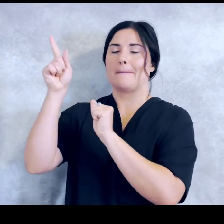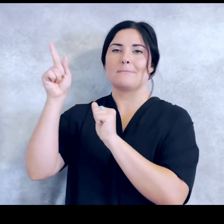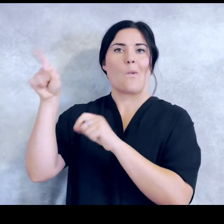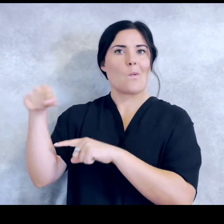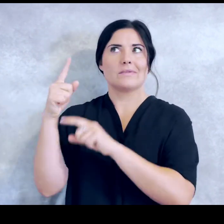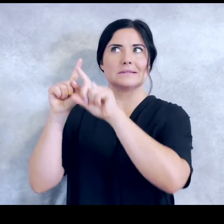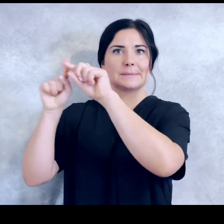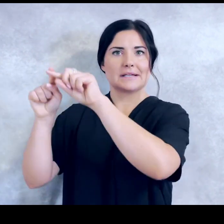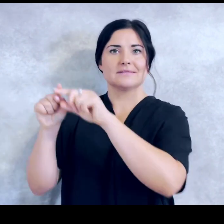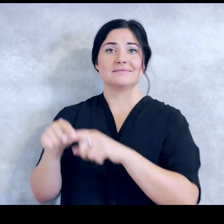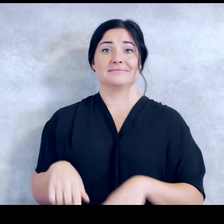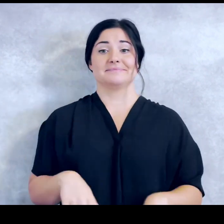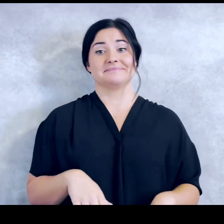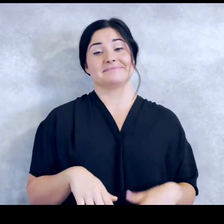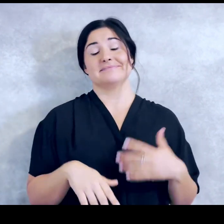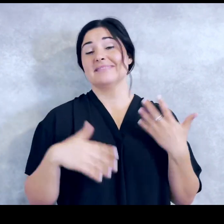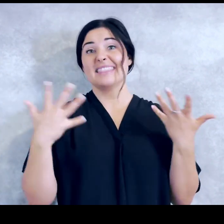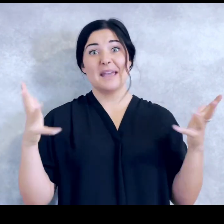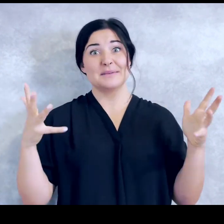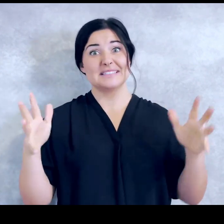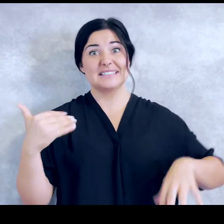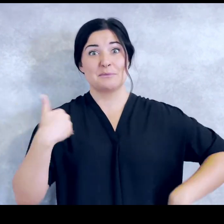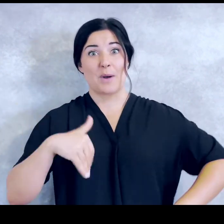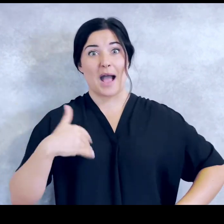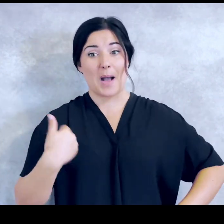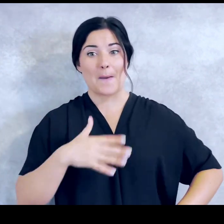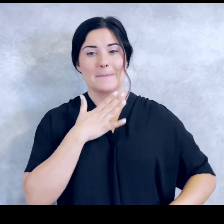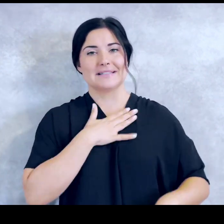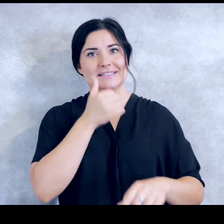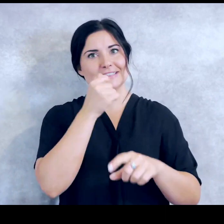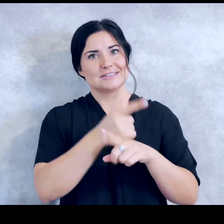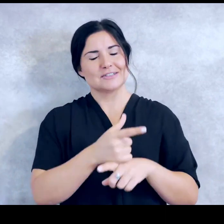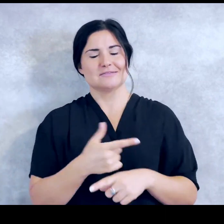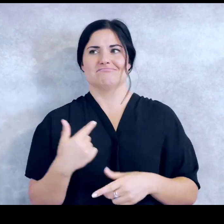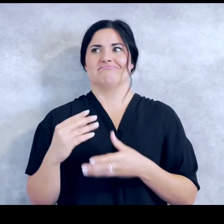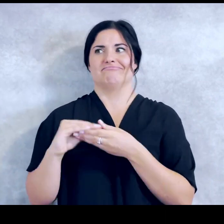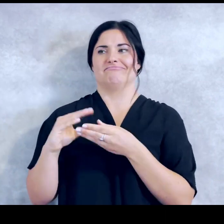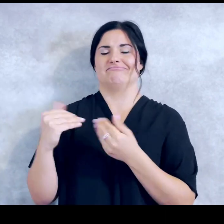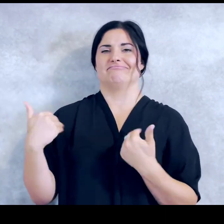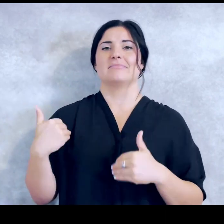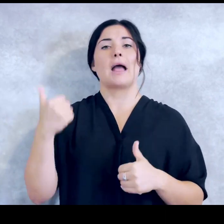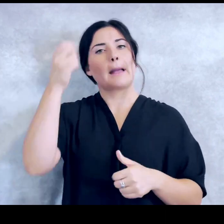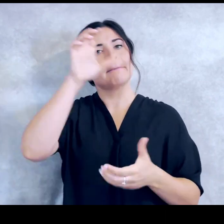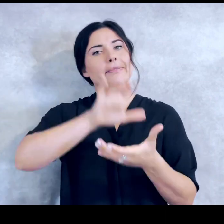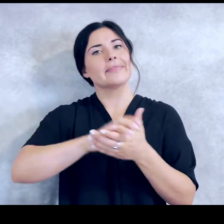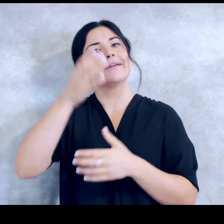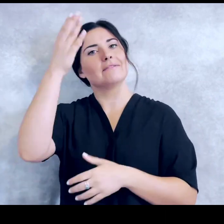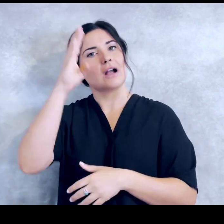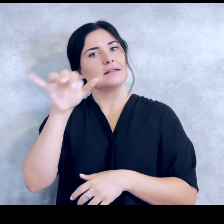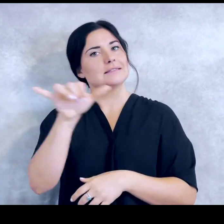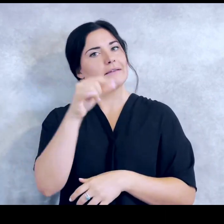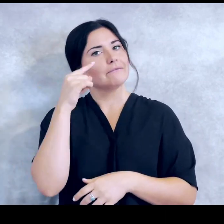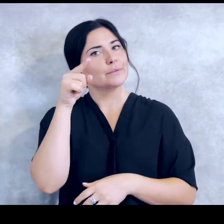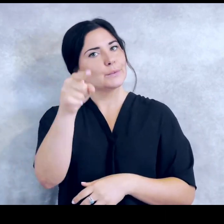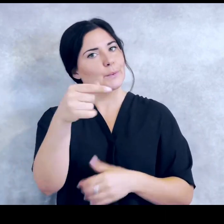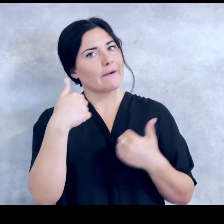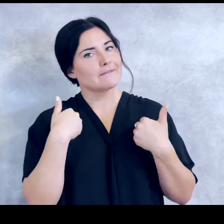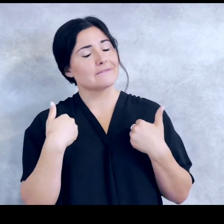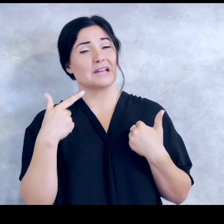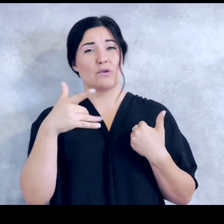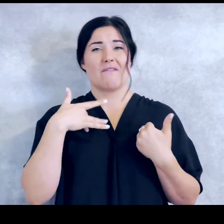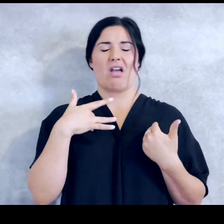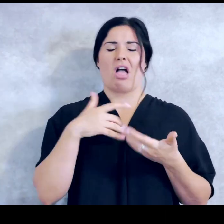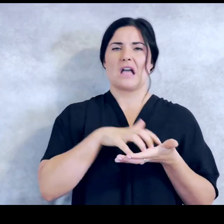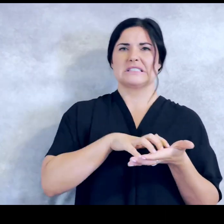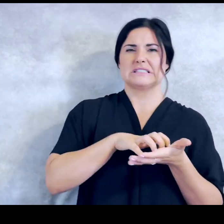it. Well, you don't need to hear any more from me. That was amazing coming from my sister. And I believe that God has the same thing in store for you. So if you're wrestling